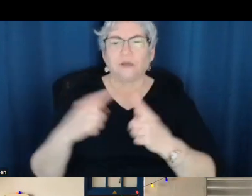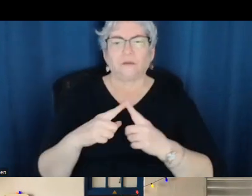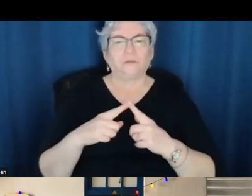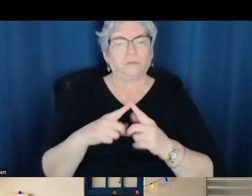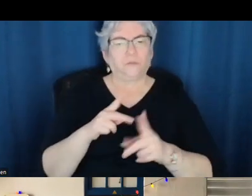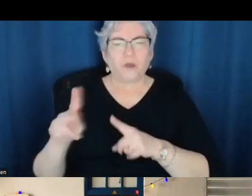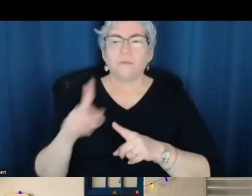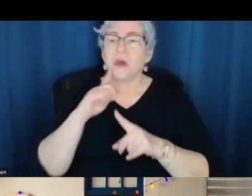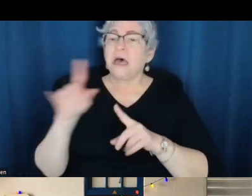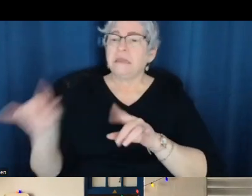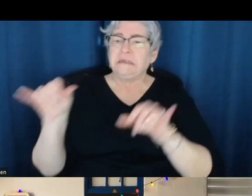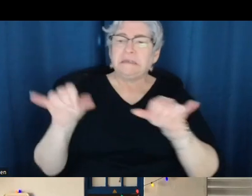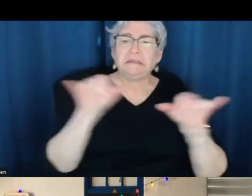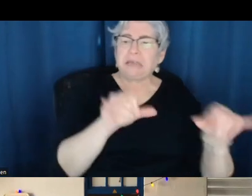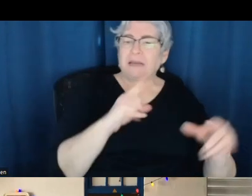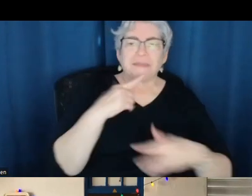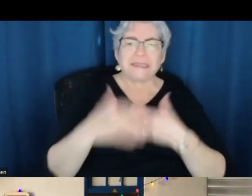basic steps that you will take.